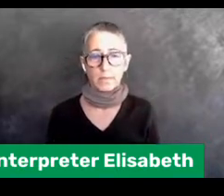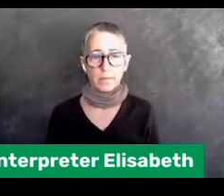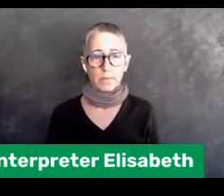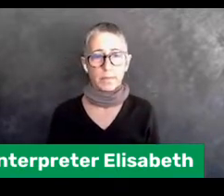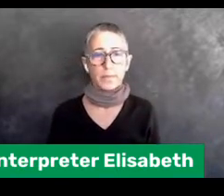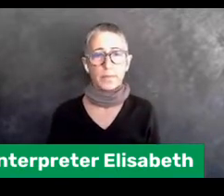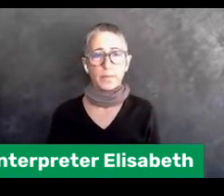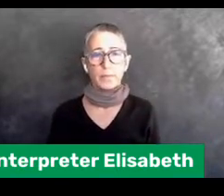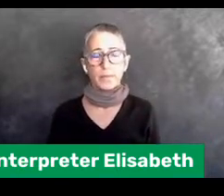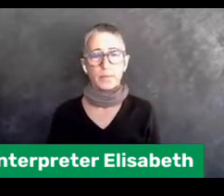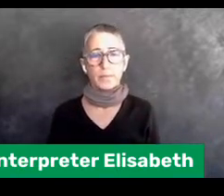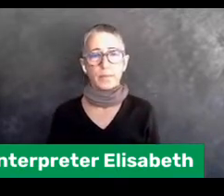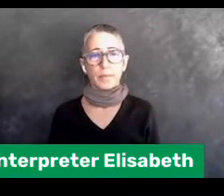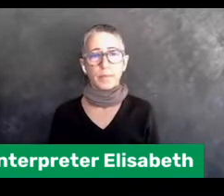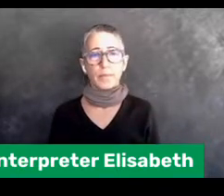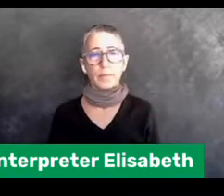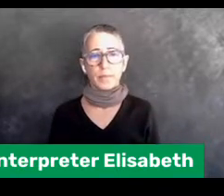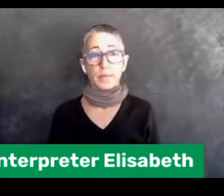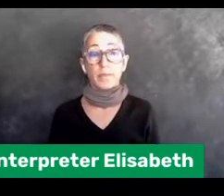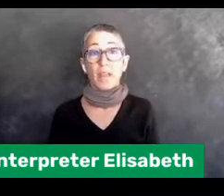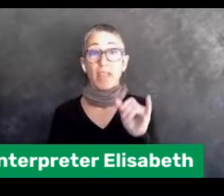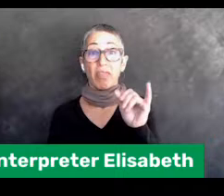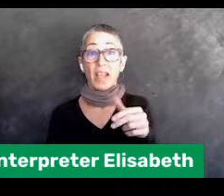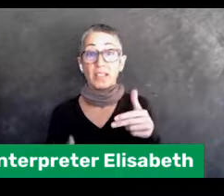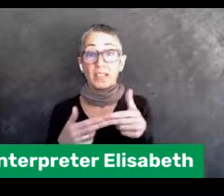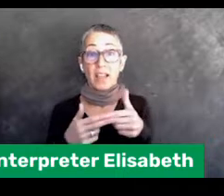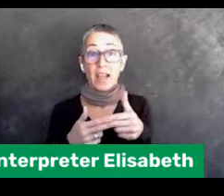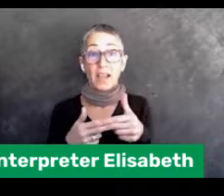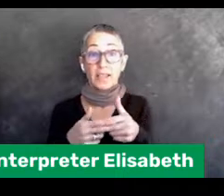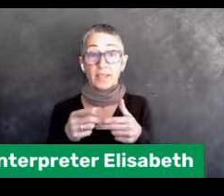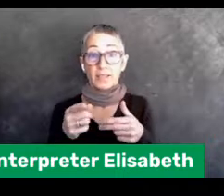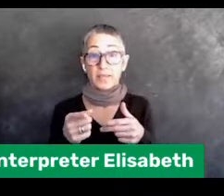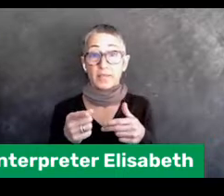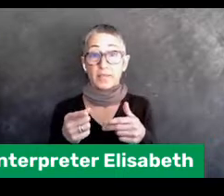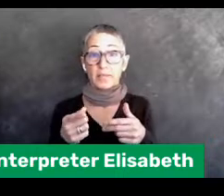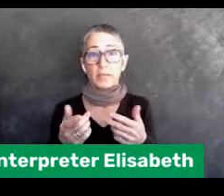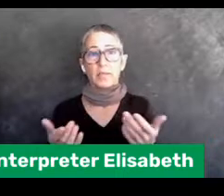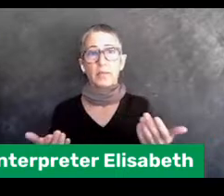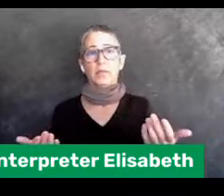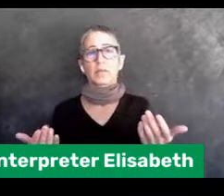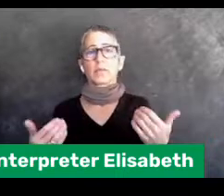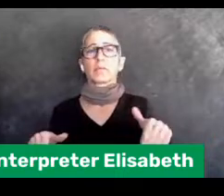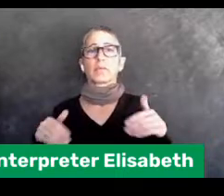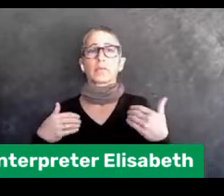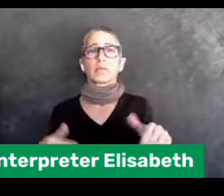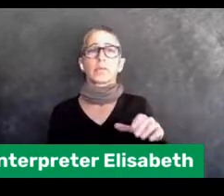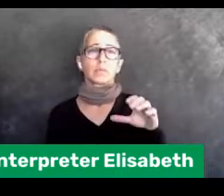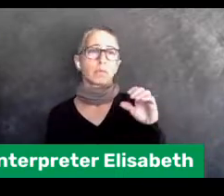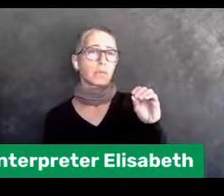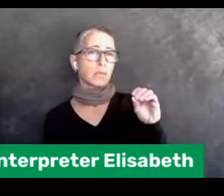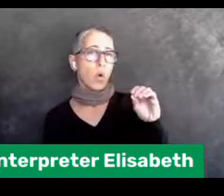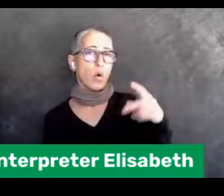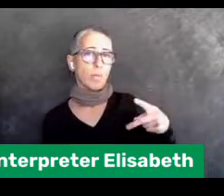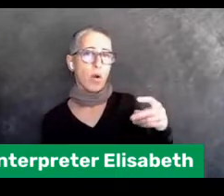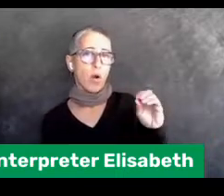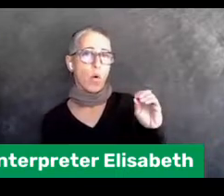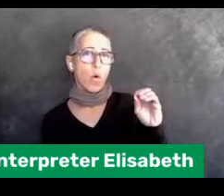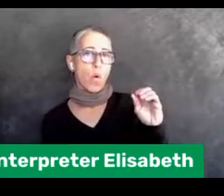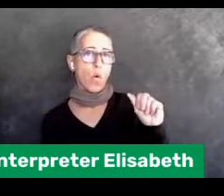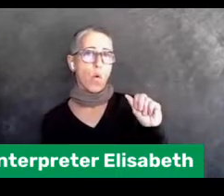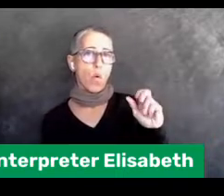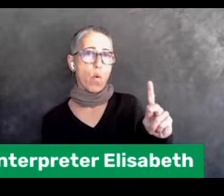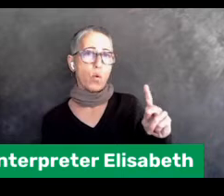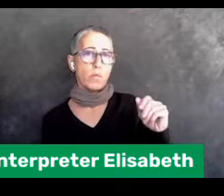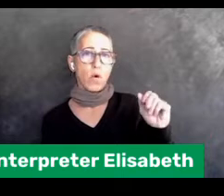And on slide 5 here, you can see the huge difference between Austin food markets and convenience